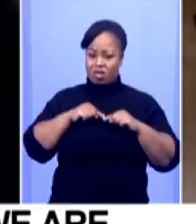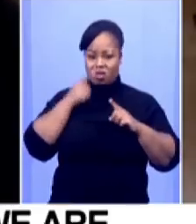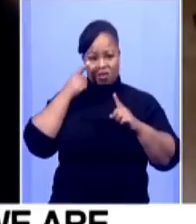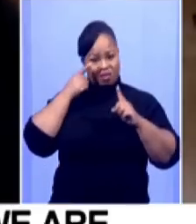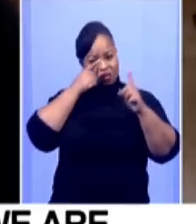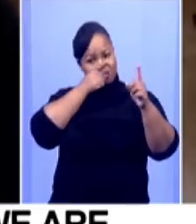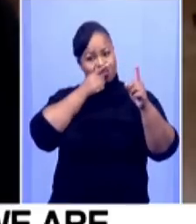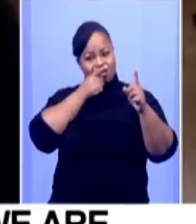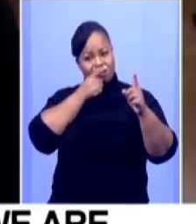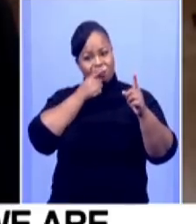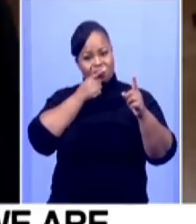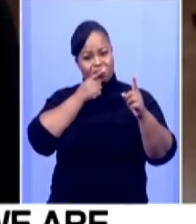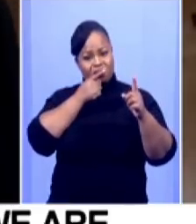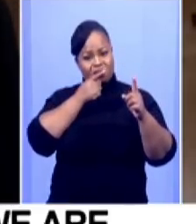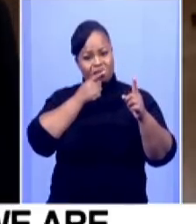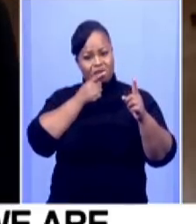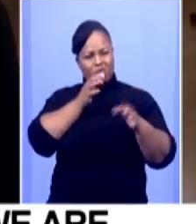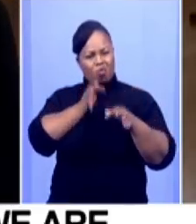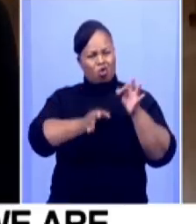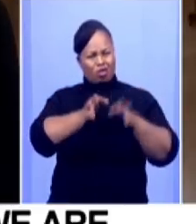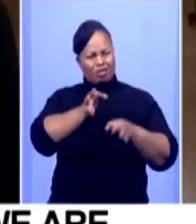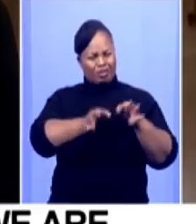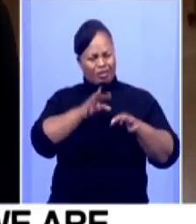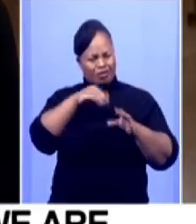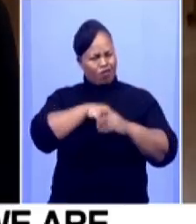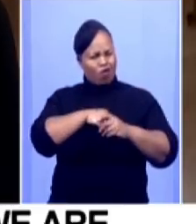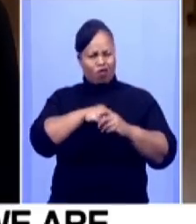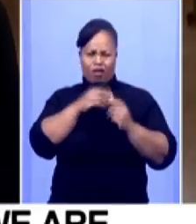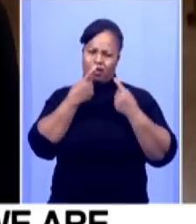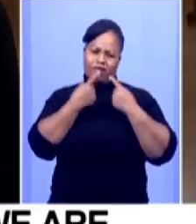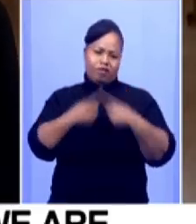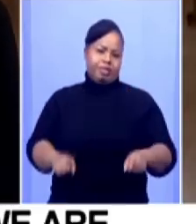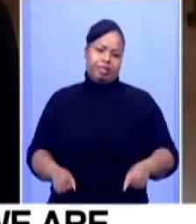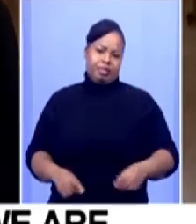do politics. This is not a political matter.